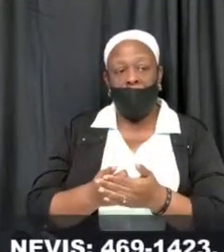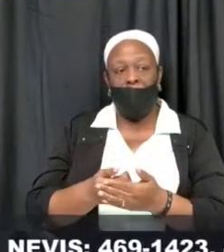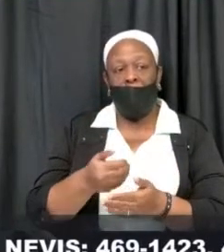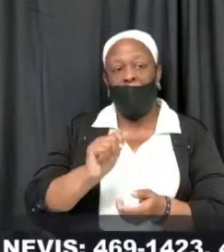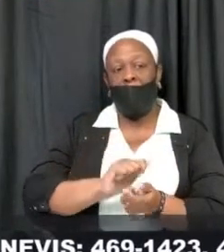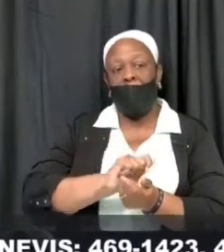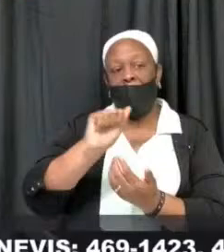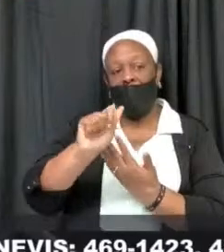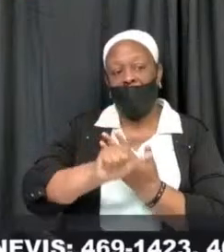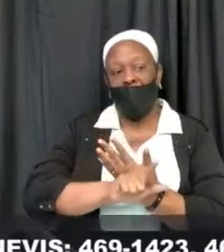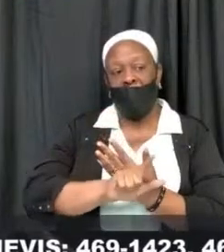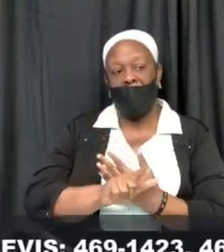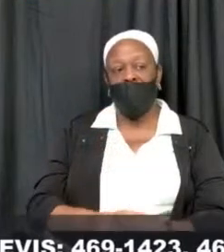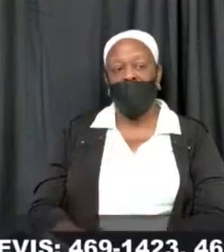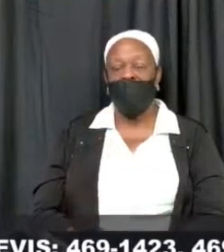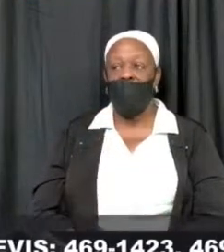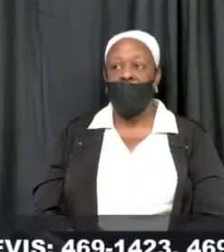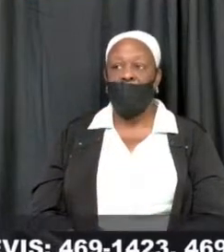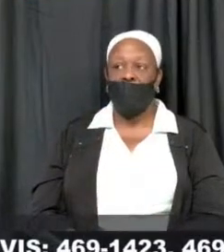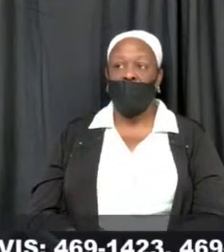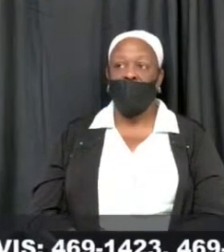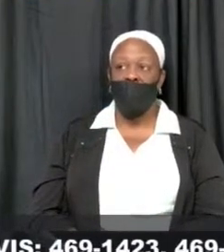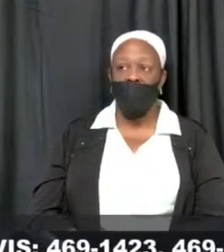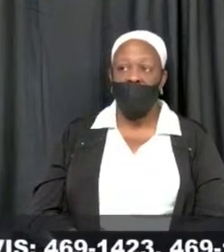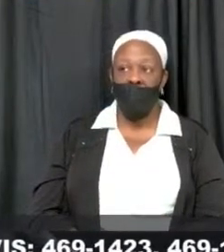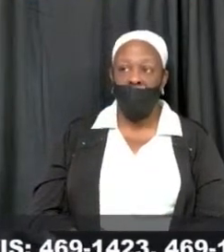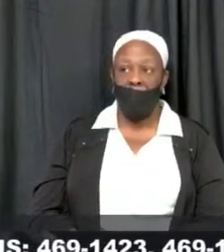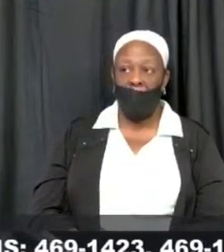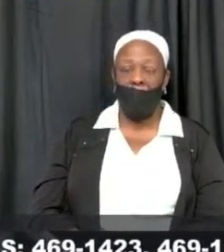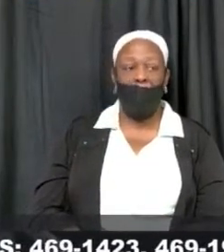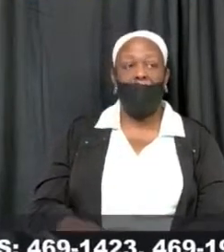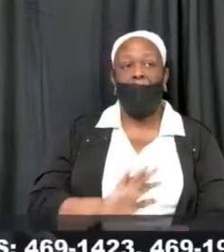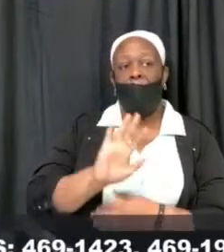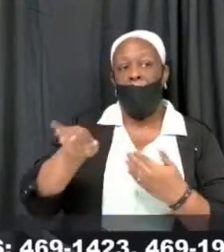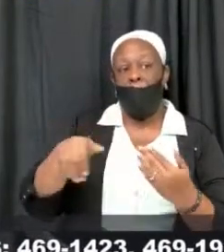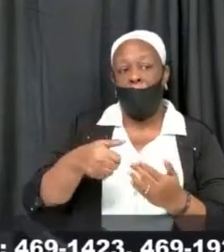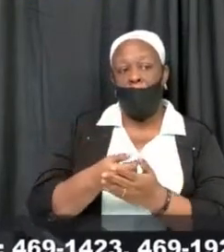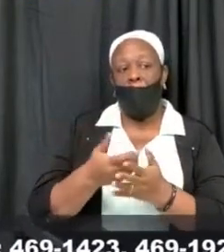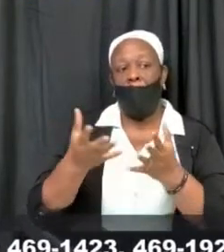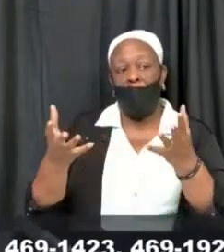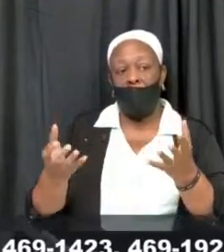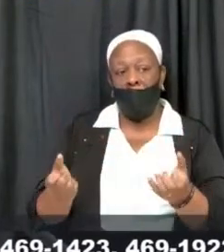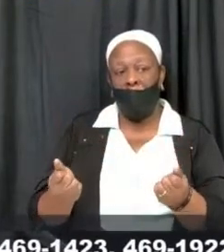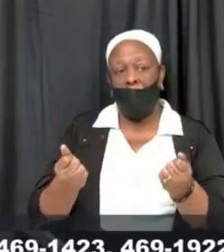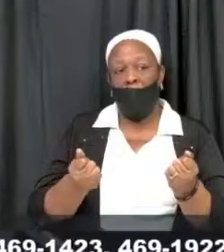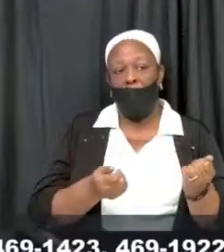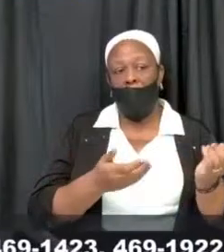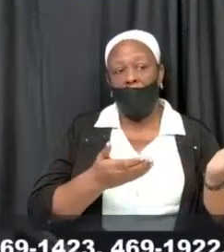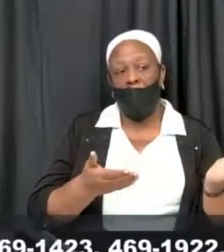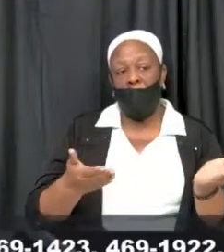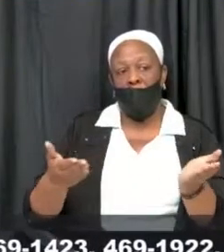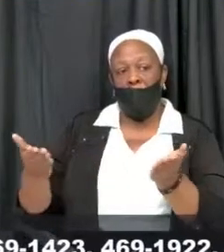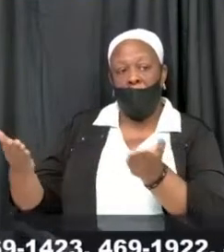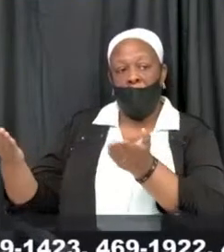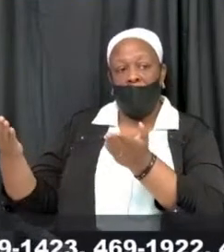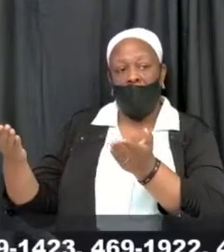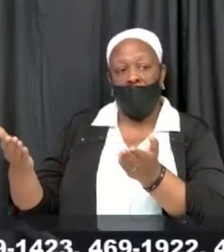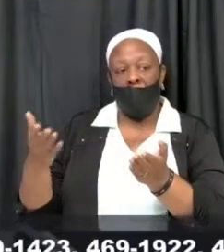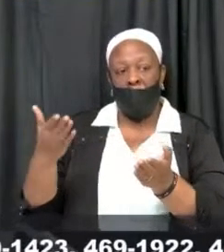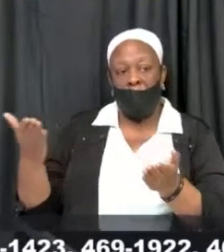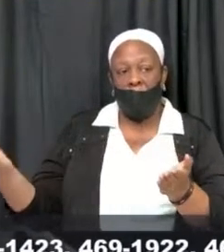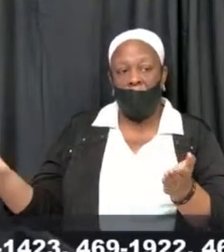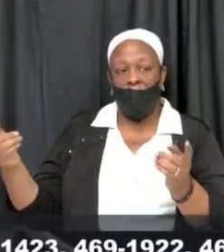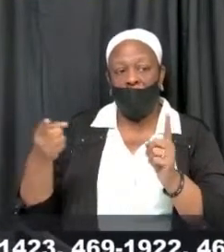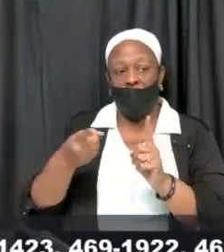for those wishing to send personal items to anyone in St. Vincent and the Grenadines, there's